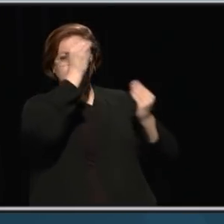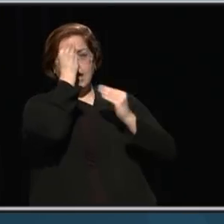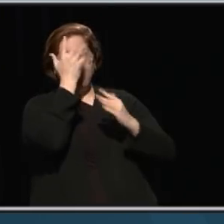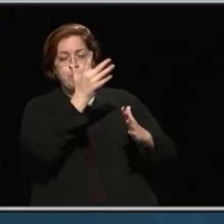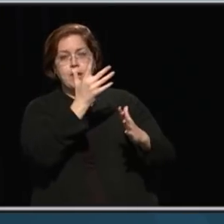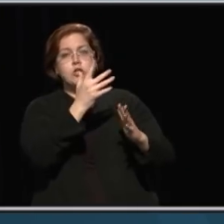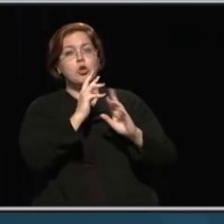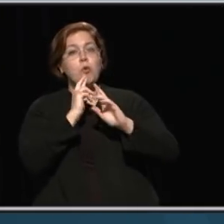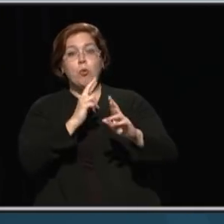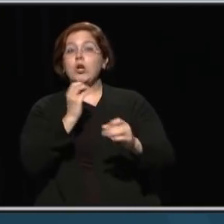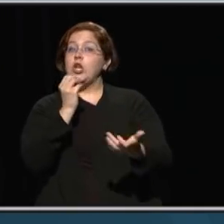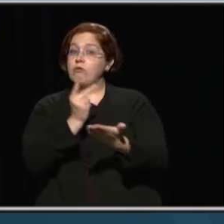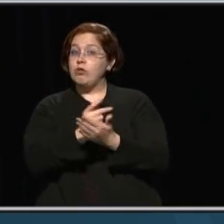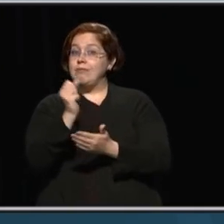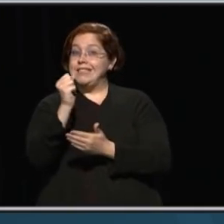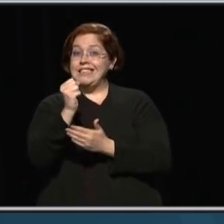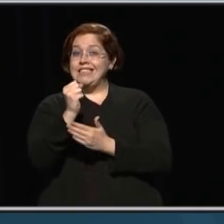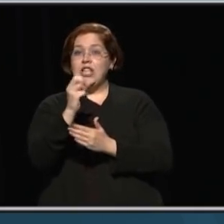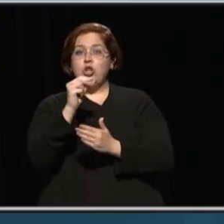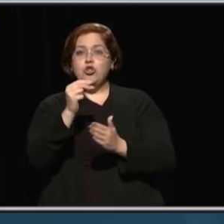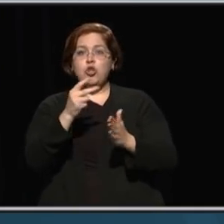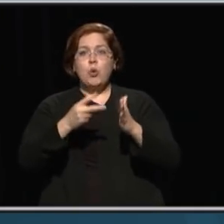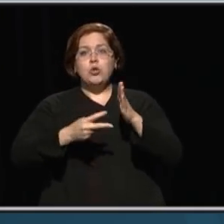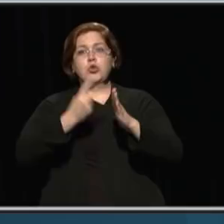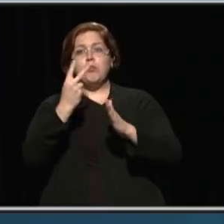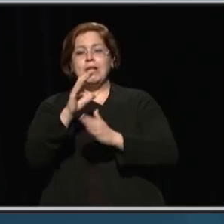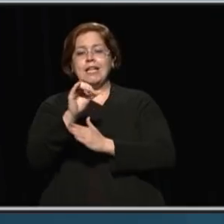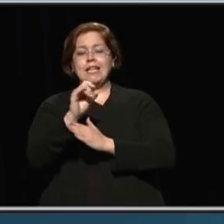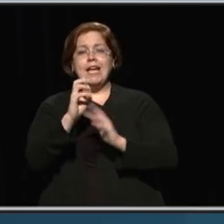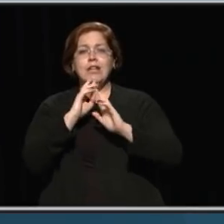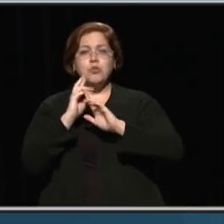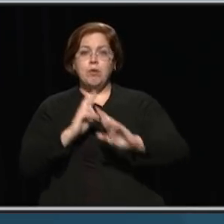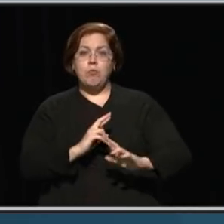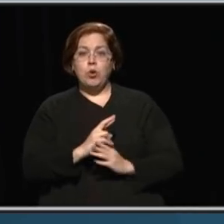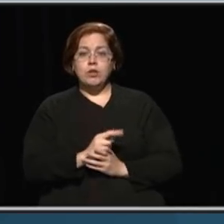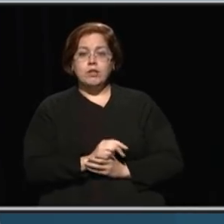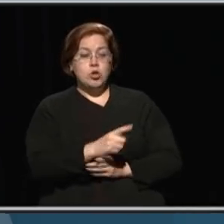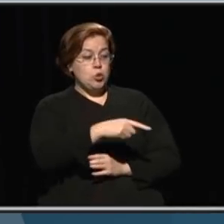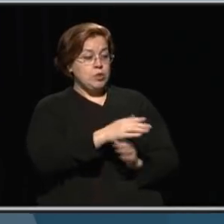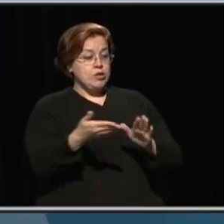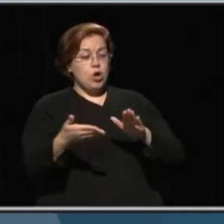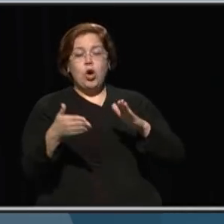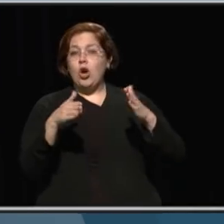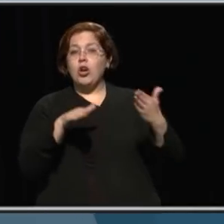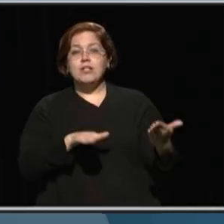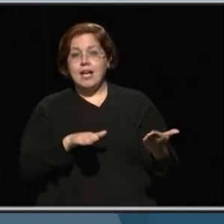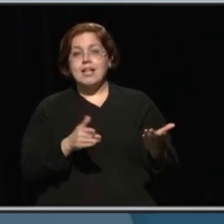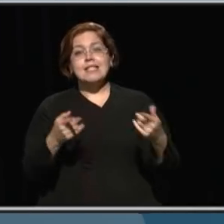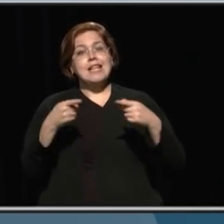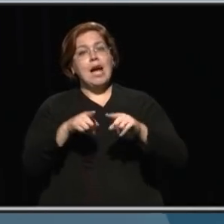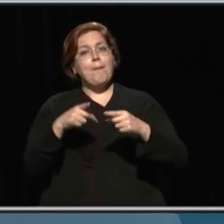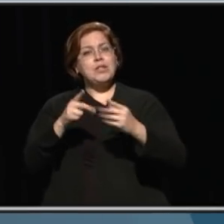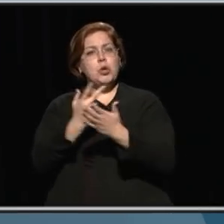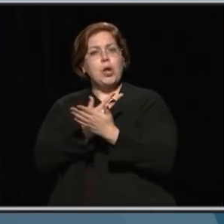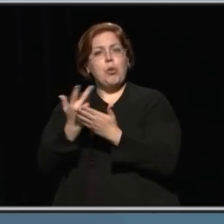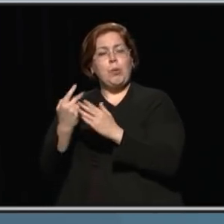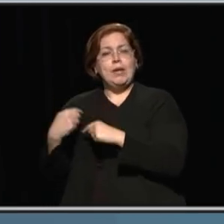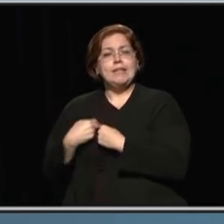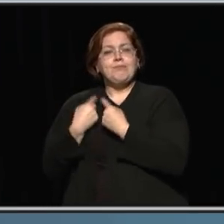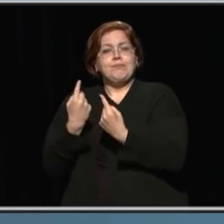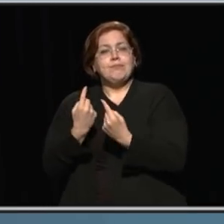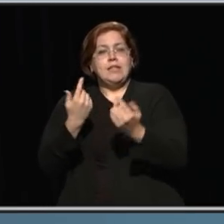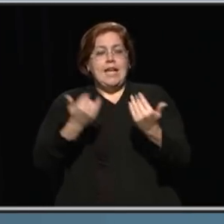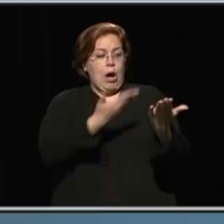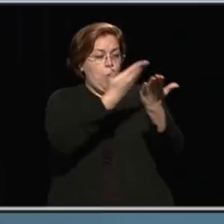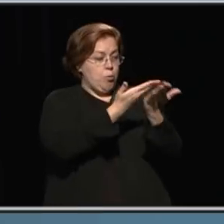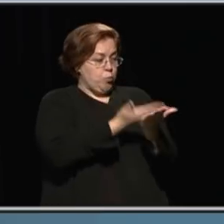reported to confirm that there are no duplicate cases reported. So these are deaths, again, that occurred over the last 3 weeks that were now